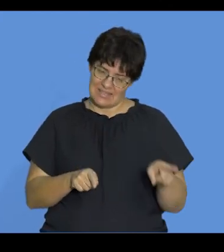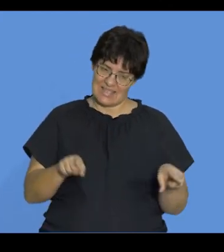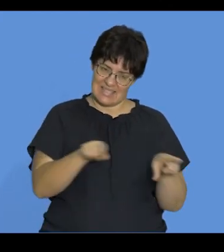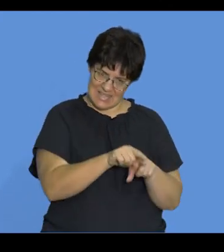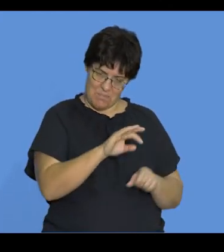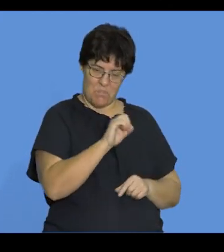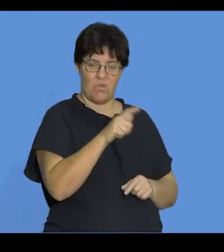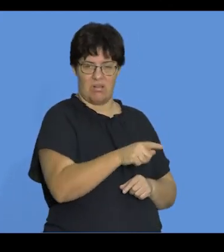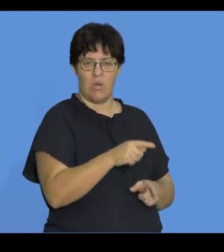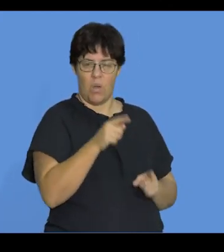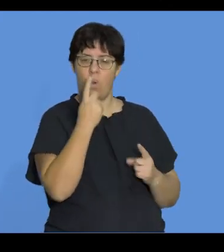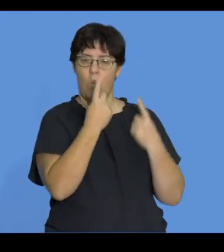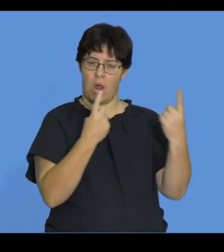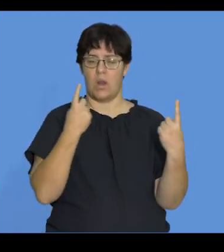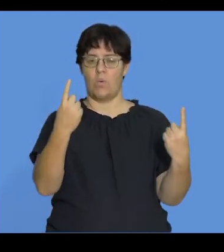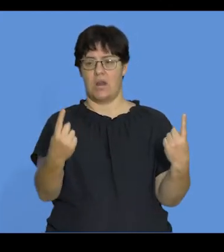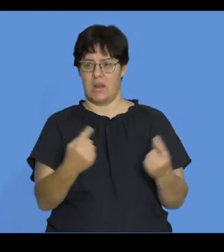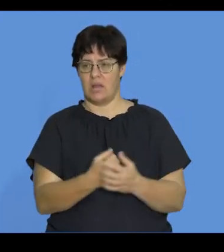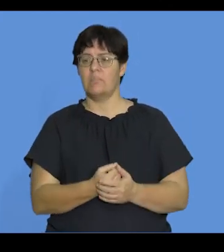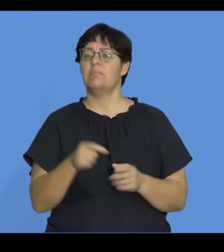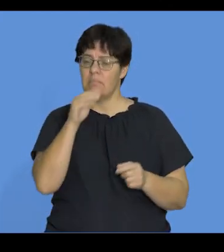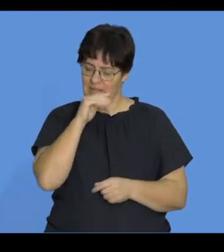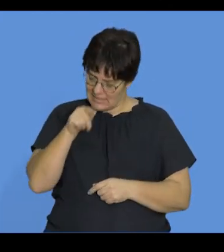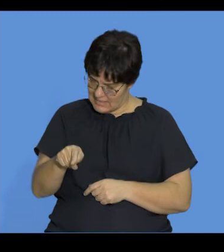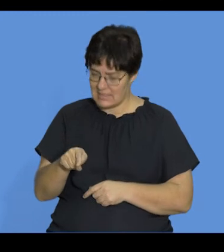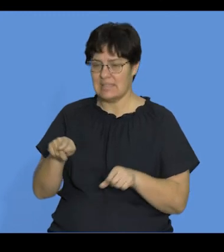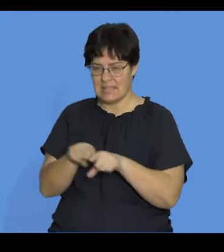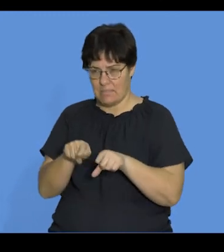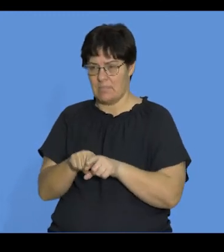the same number of moles, because it's 1:1, is equals to